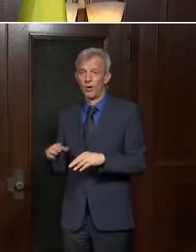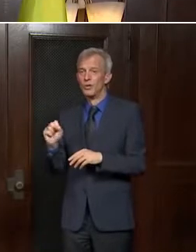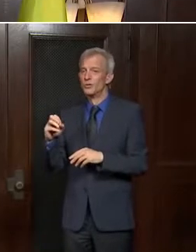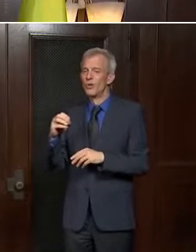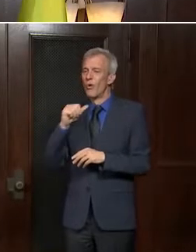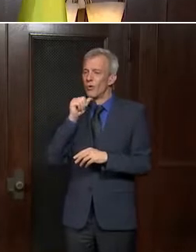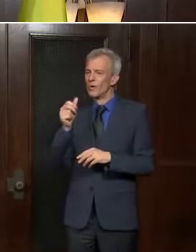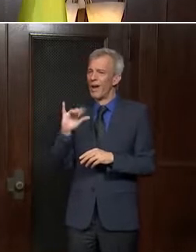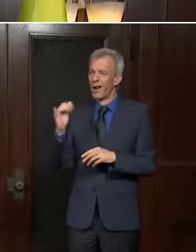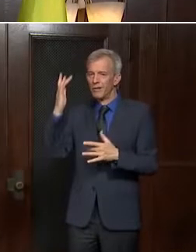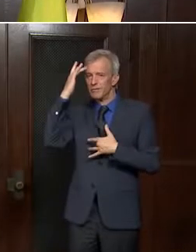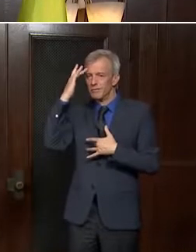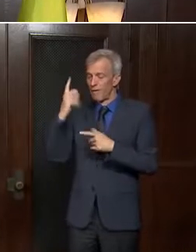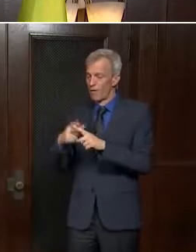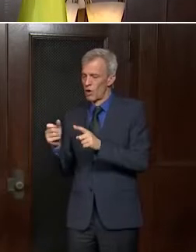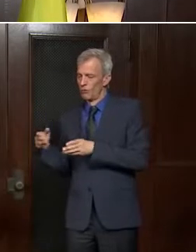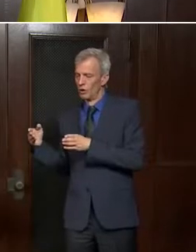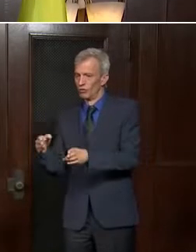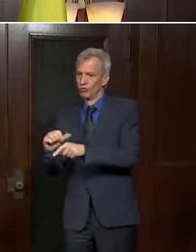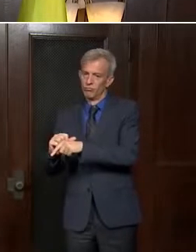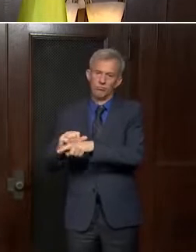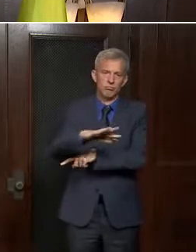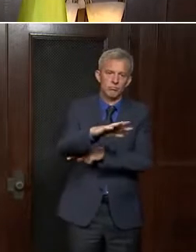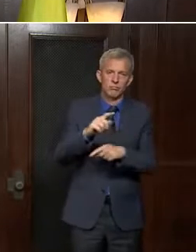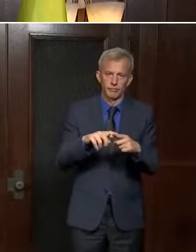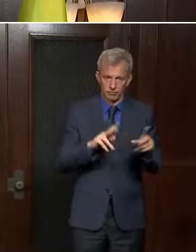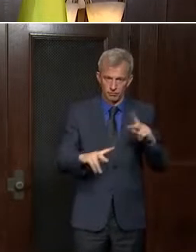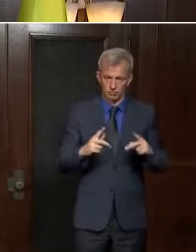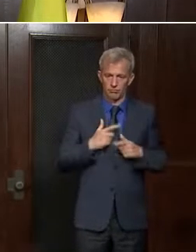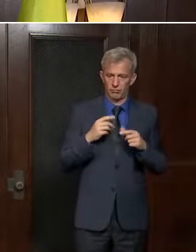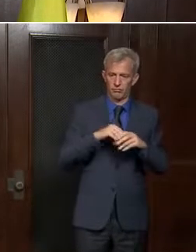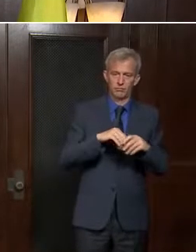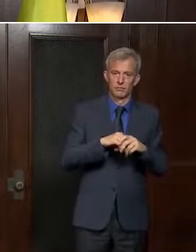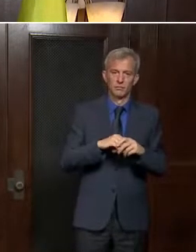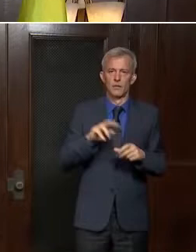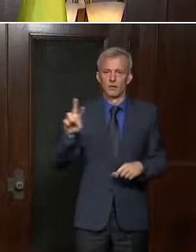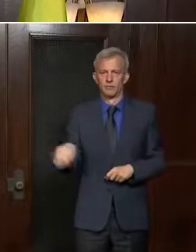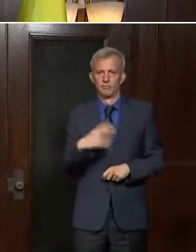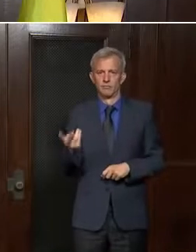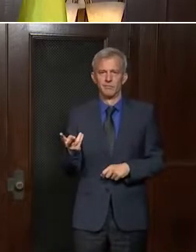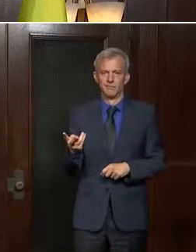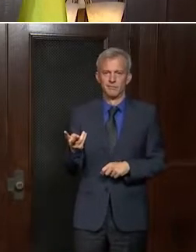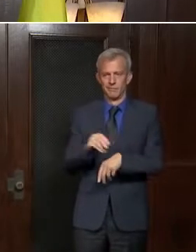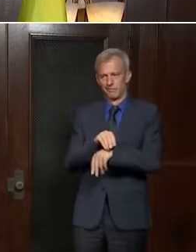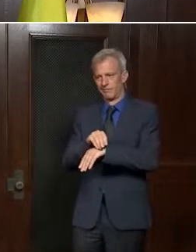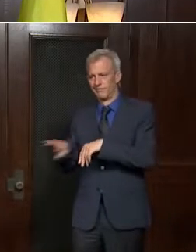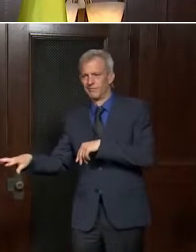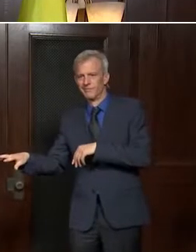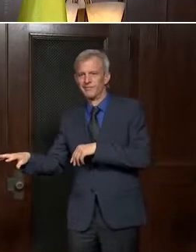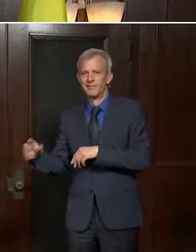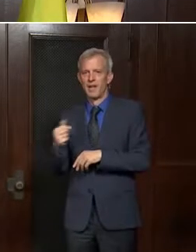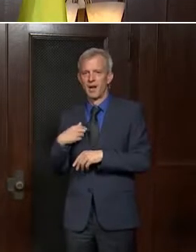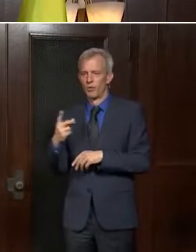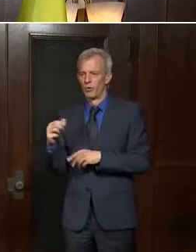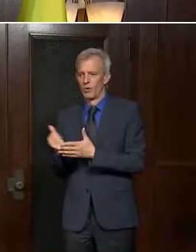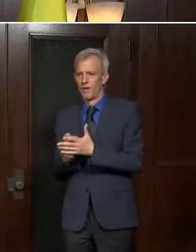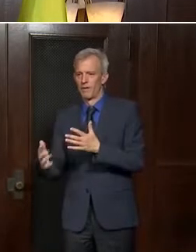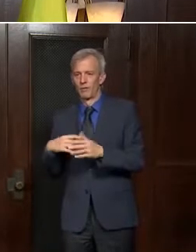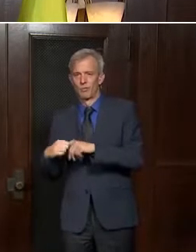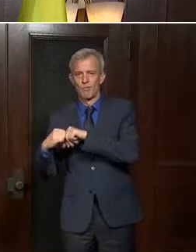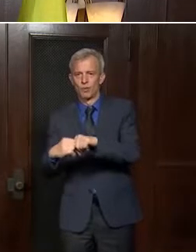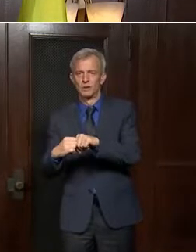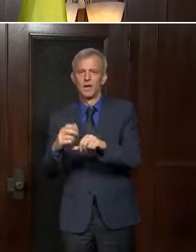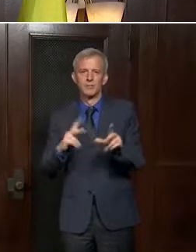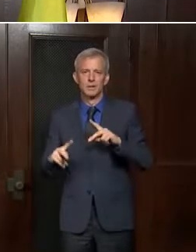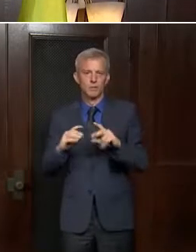from the street to people who are living indoors. It's vice versa. And we're trying to do everything we can to protect them, to test them. And it's my goal,